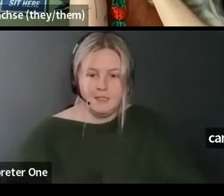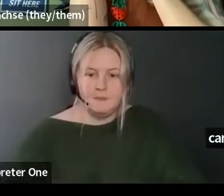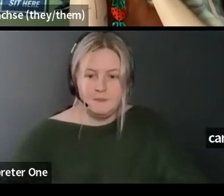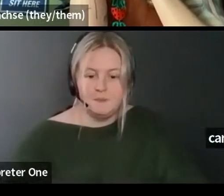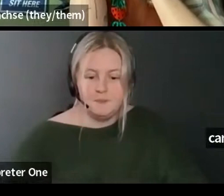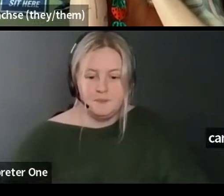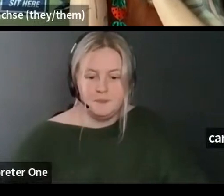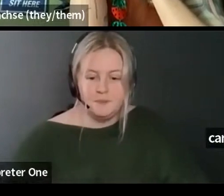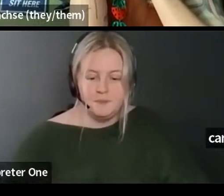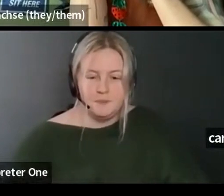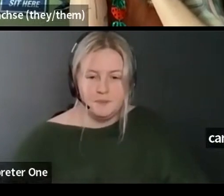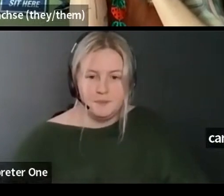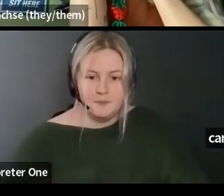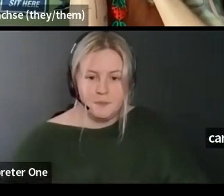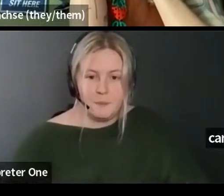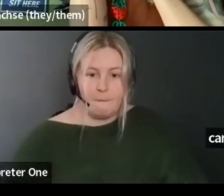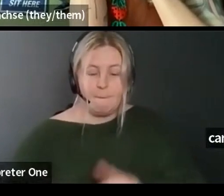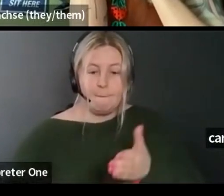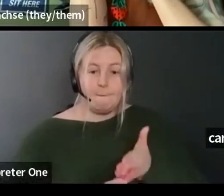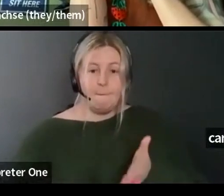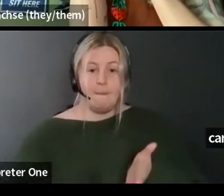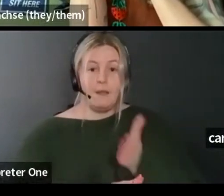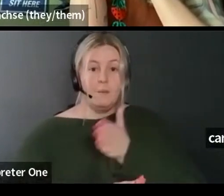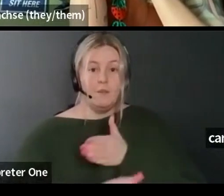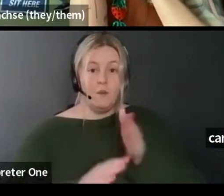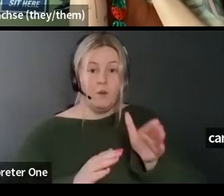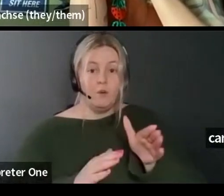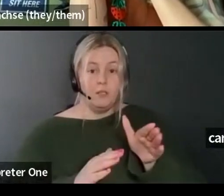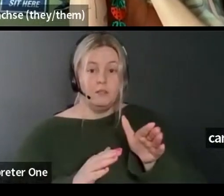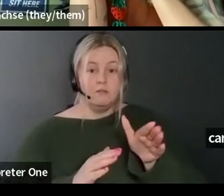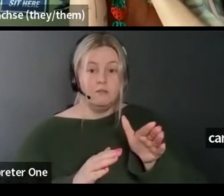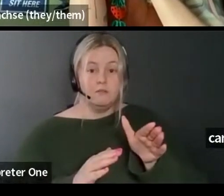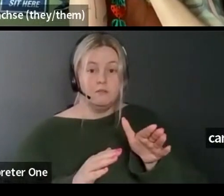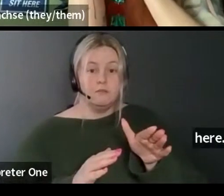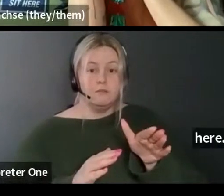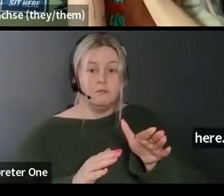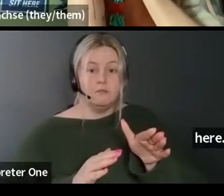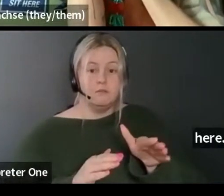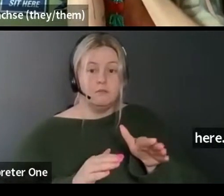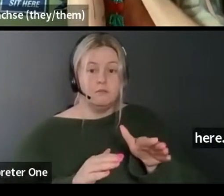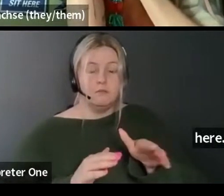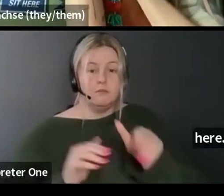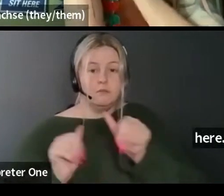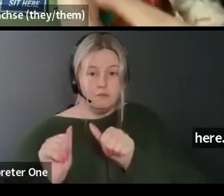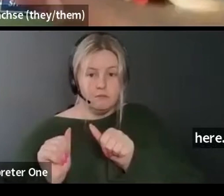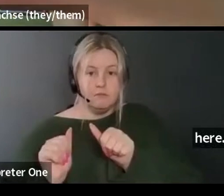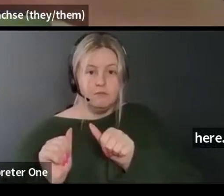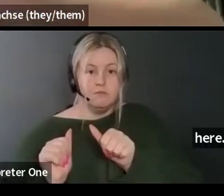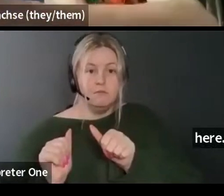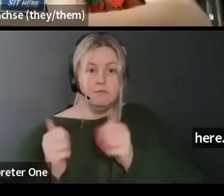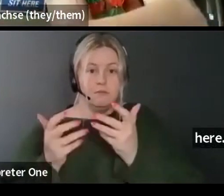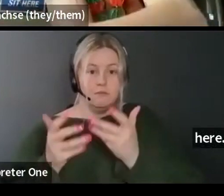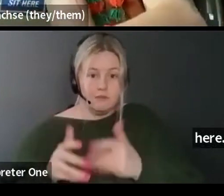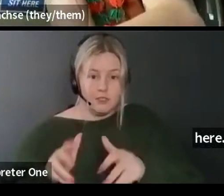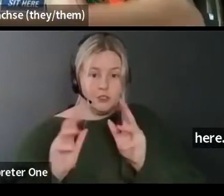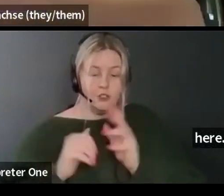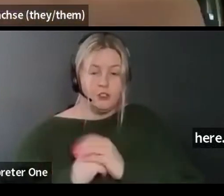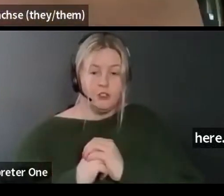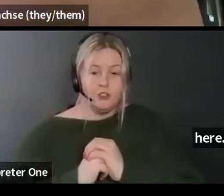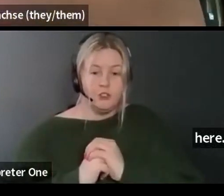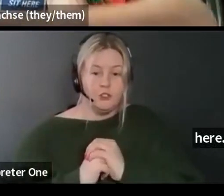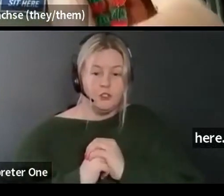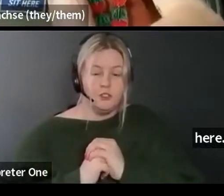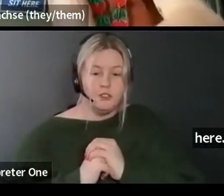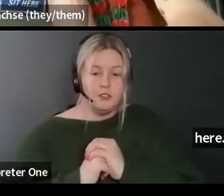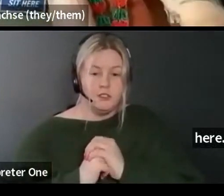And just before we kind of move it to turning off the recording and like having a bit of like a moment